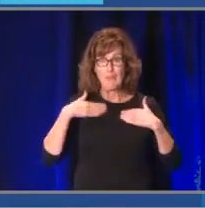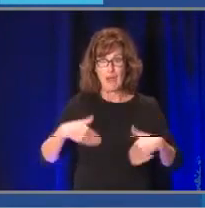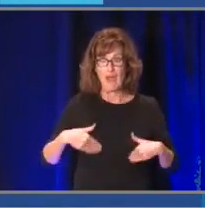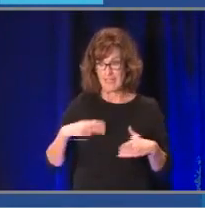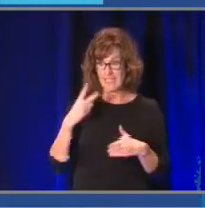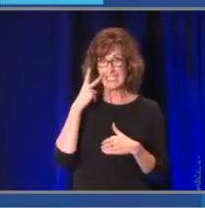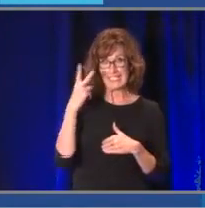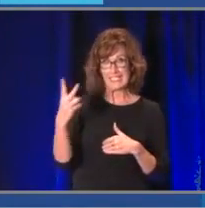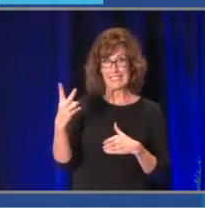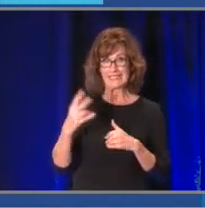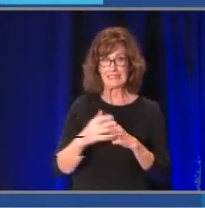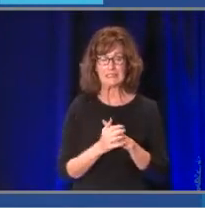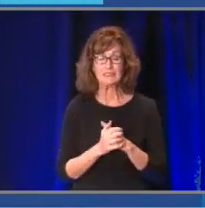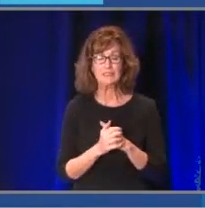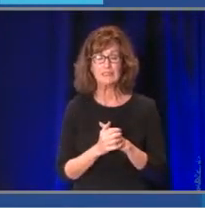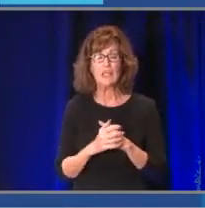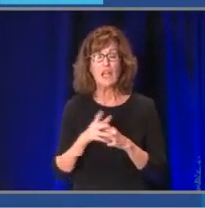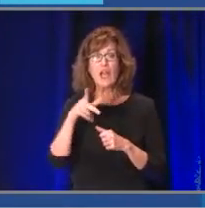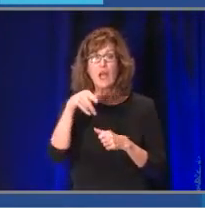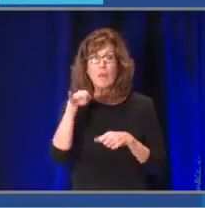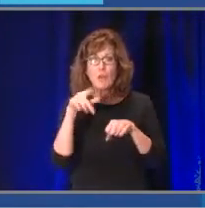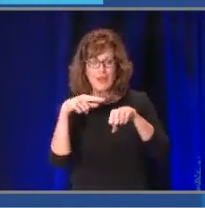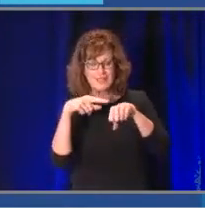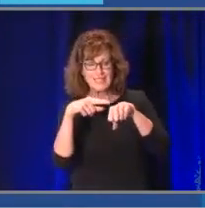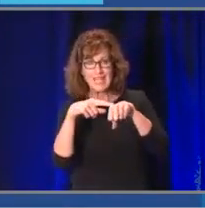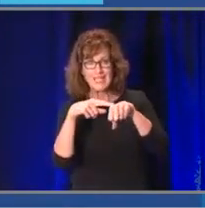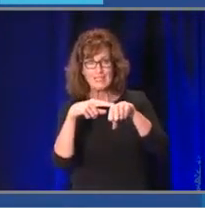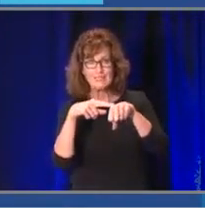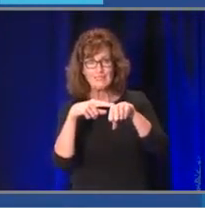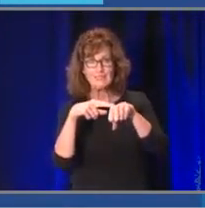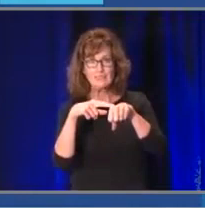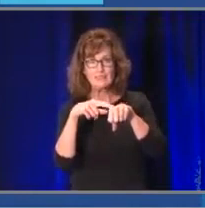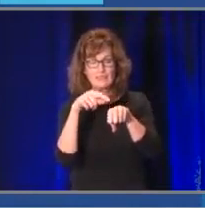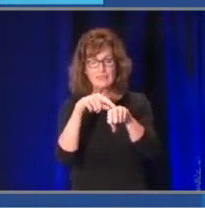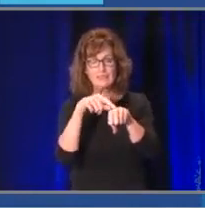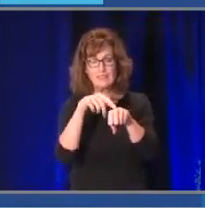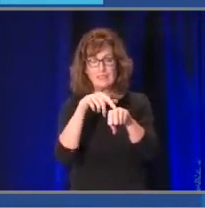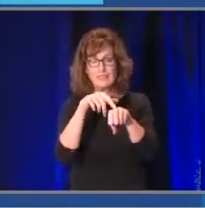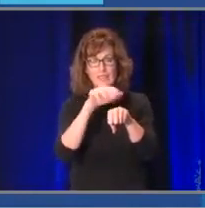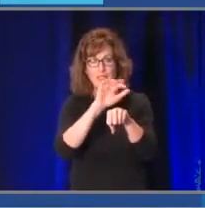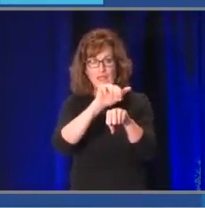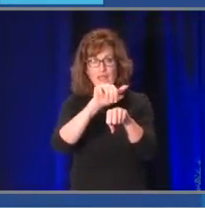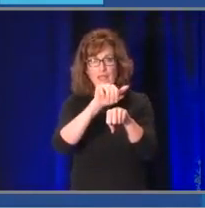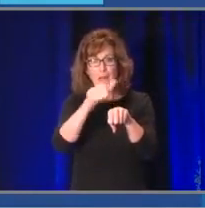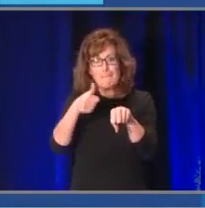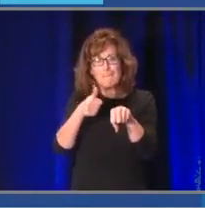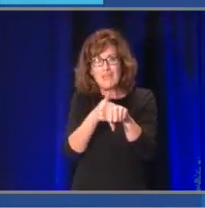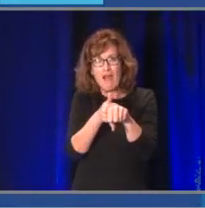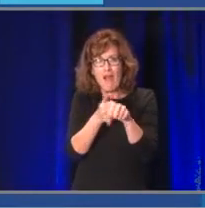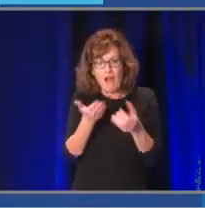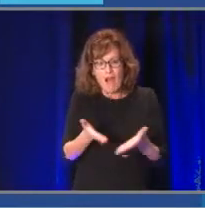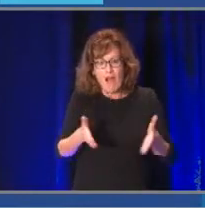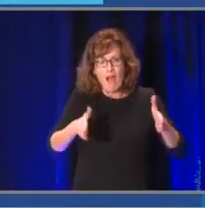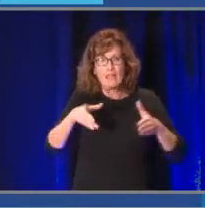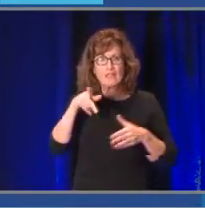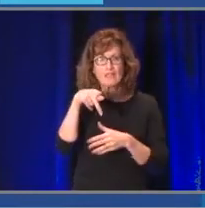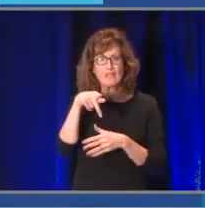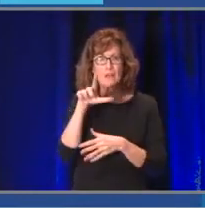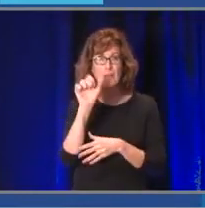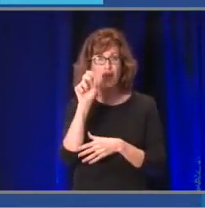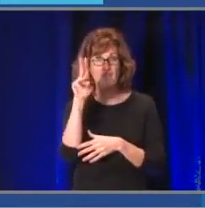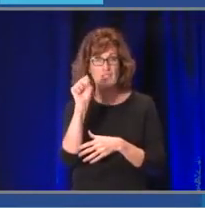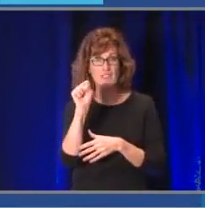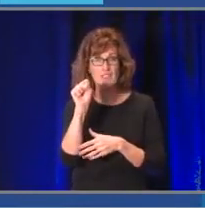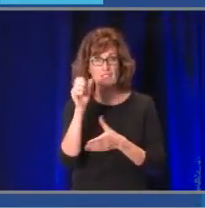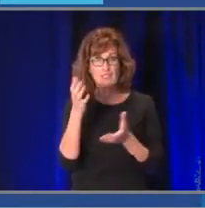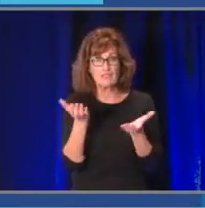So the prostate literally lies behind the pelvis, and it